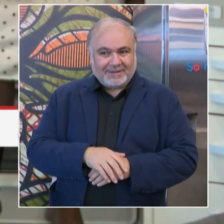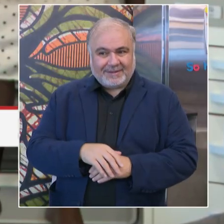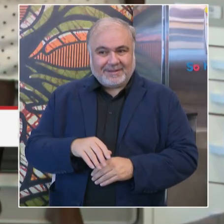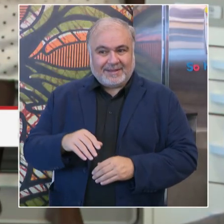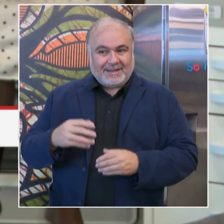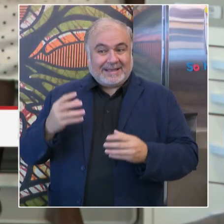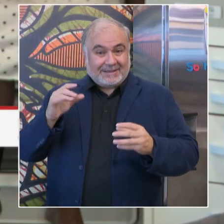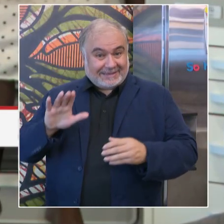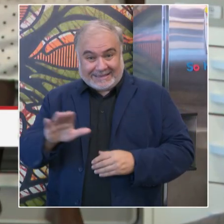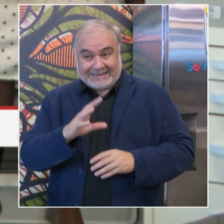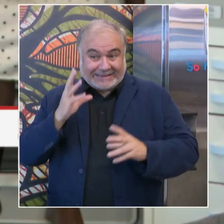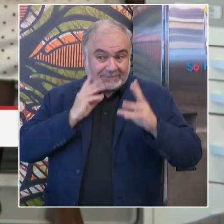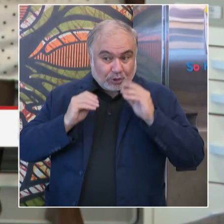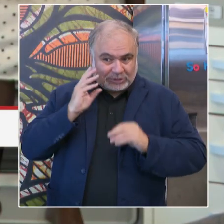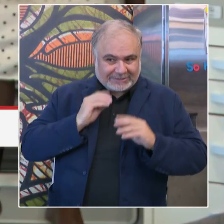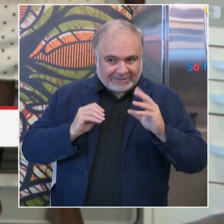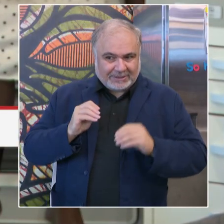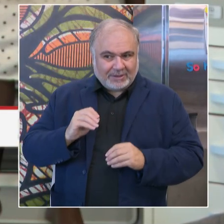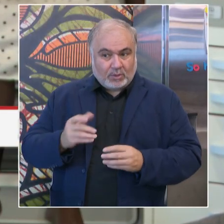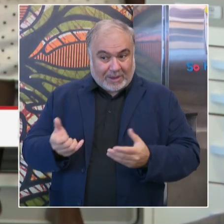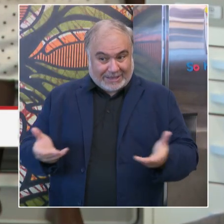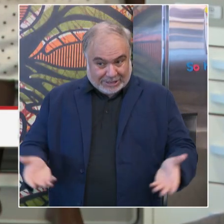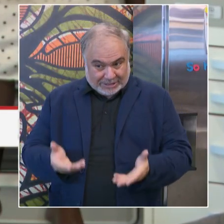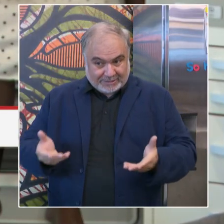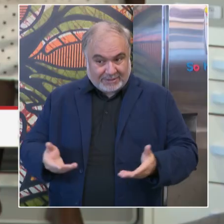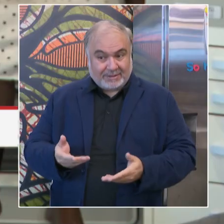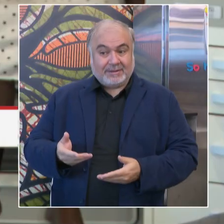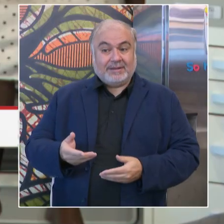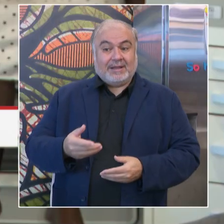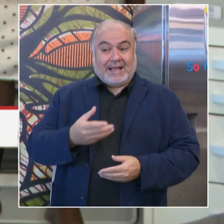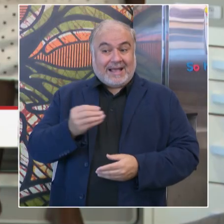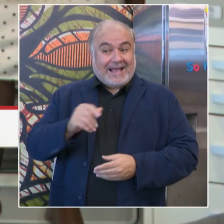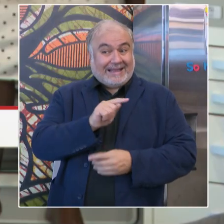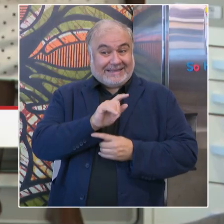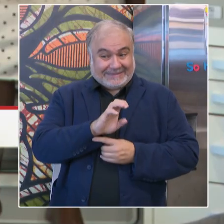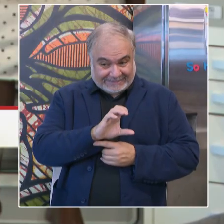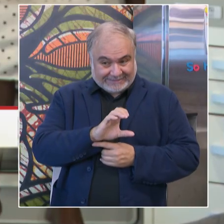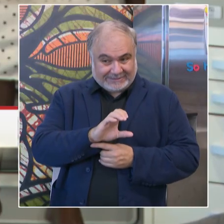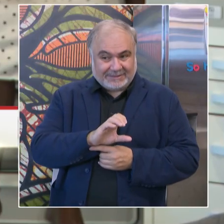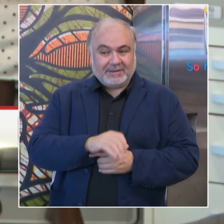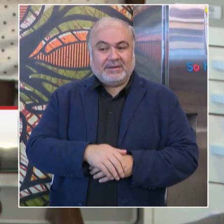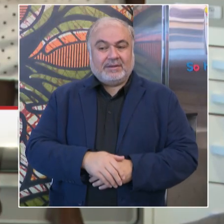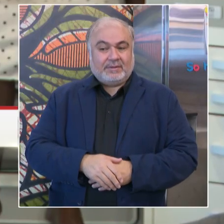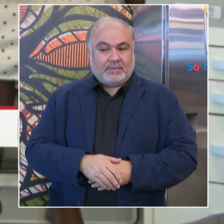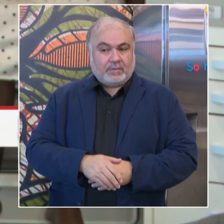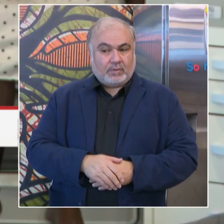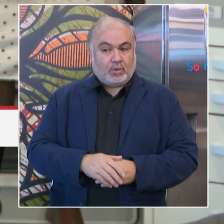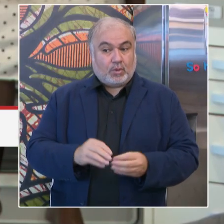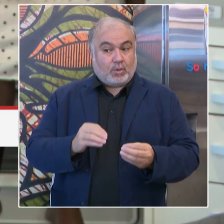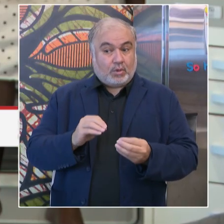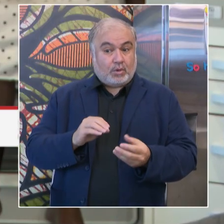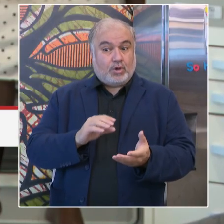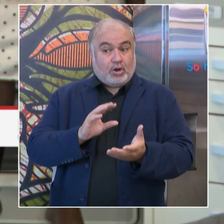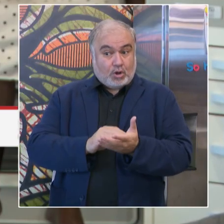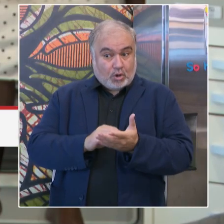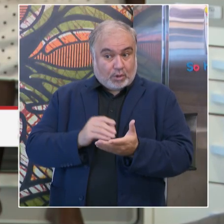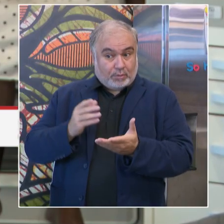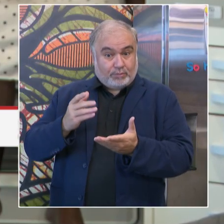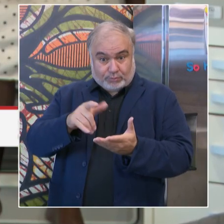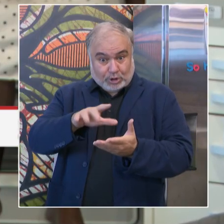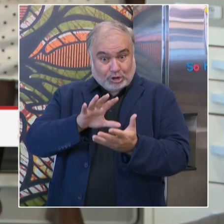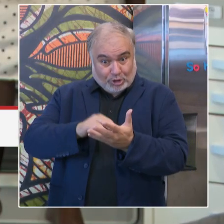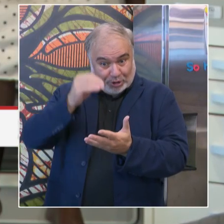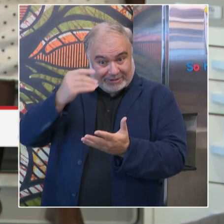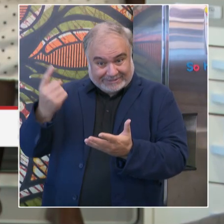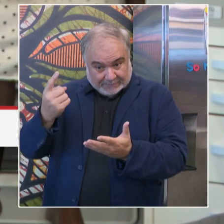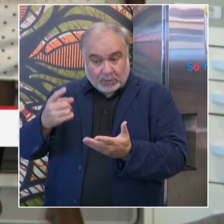home to their families, too. Dare I say, we may be growing a whole cadre of health ambassadors within our community. And of course, we know